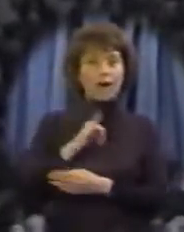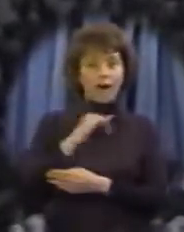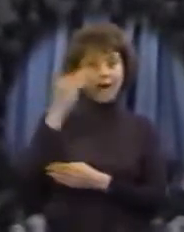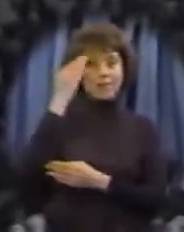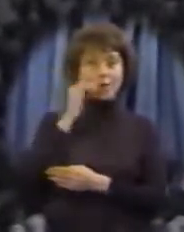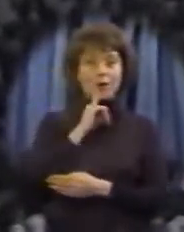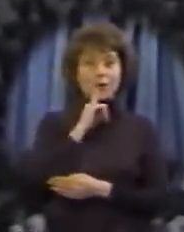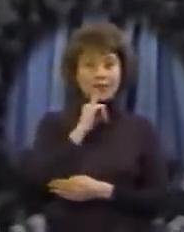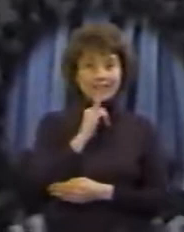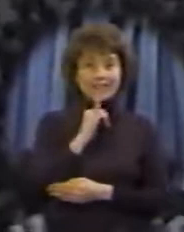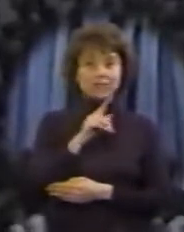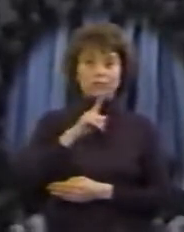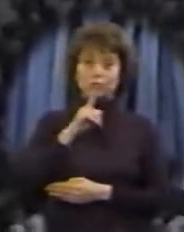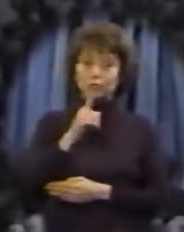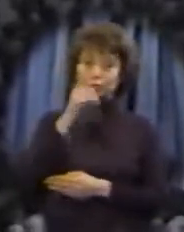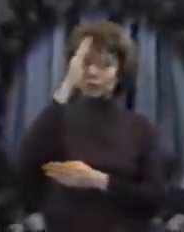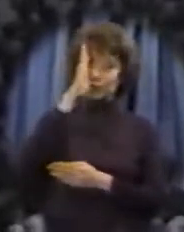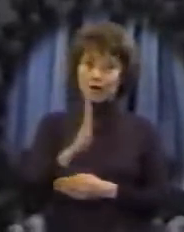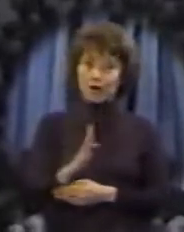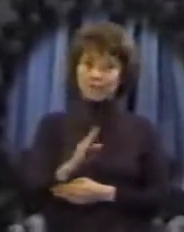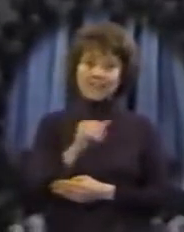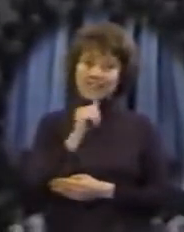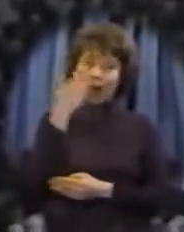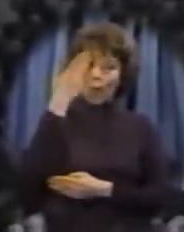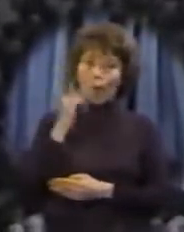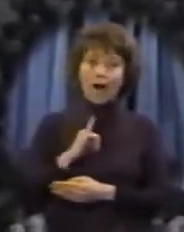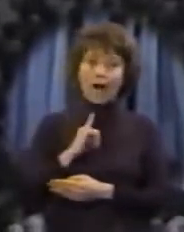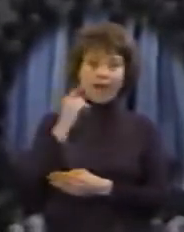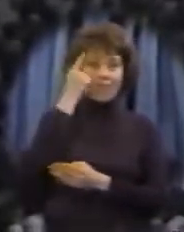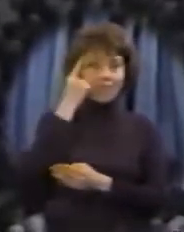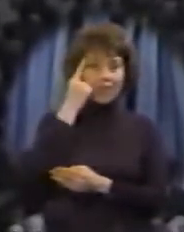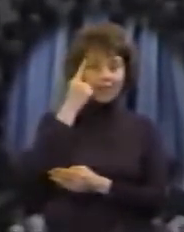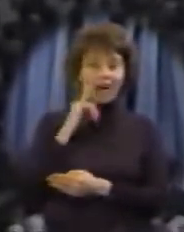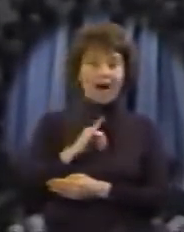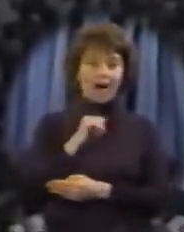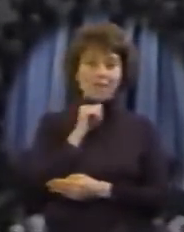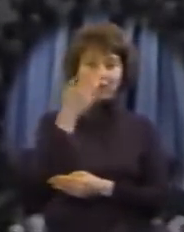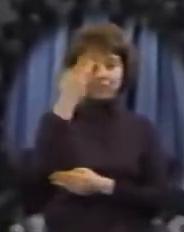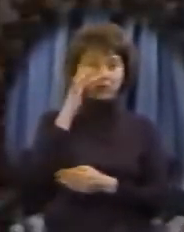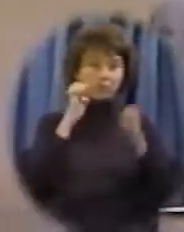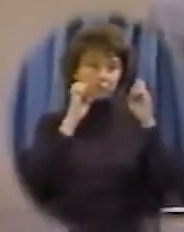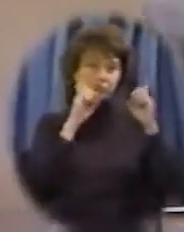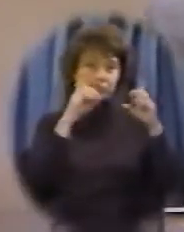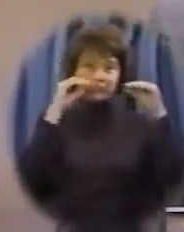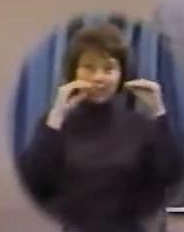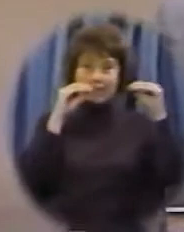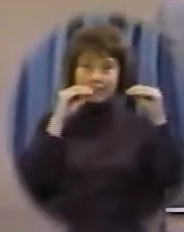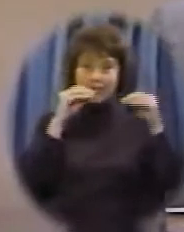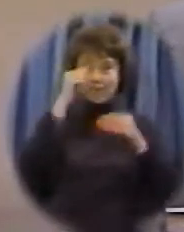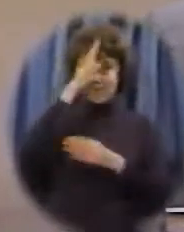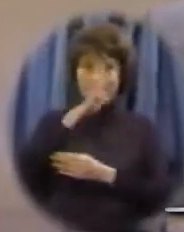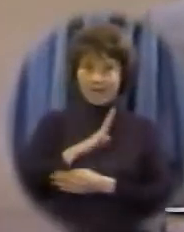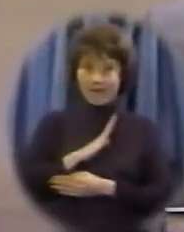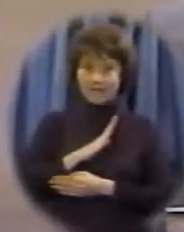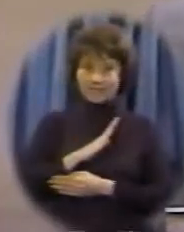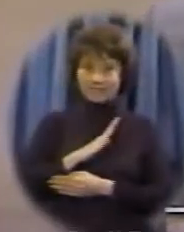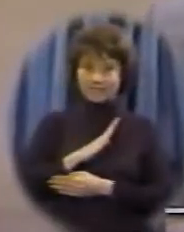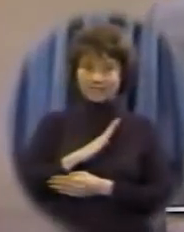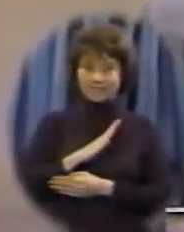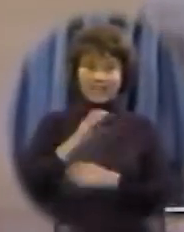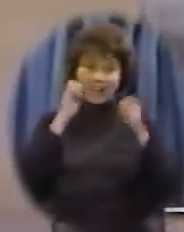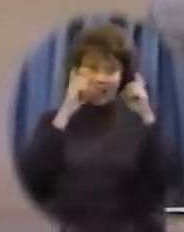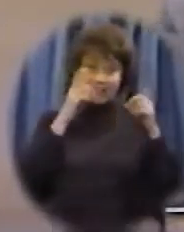God. Not why I think. You see, I'm not an educated man. Therefore, I can say why I know. An educated man is not supposed to